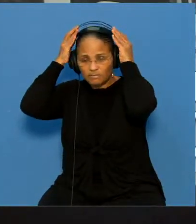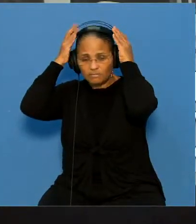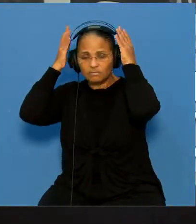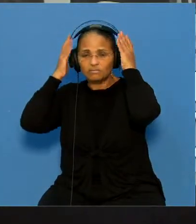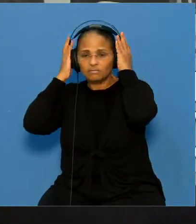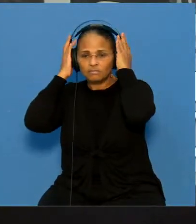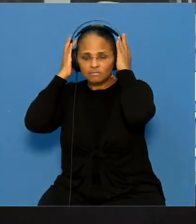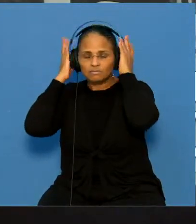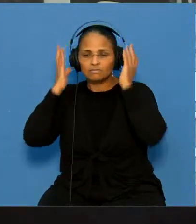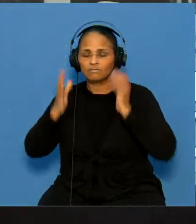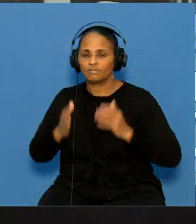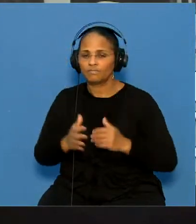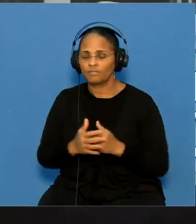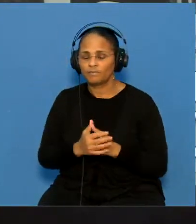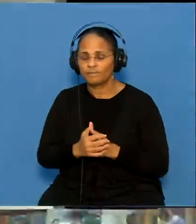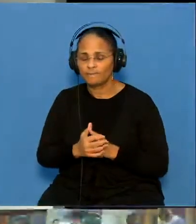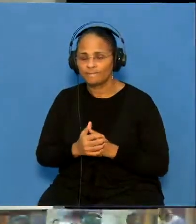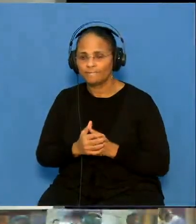Thank you.